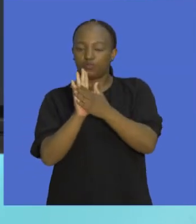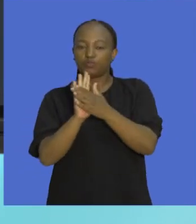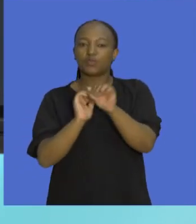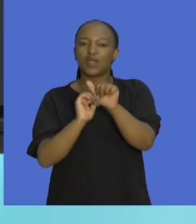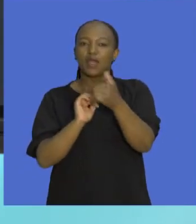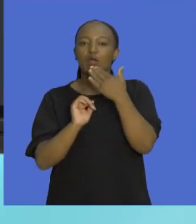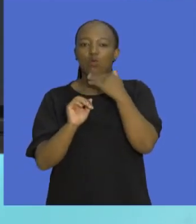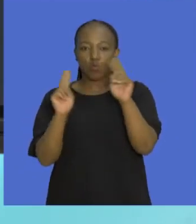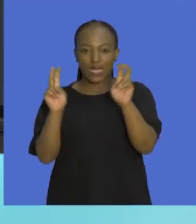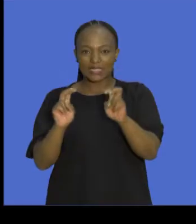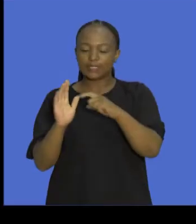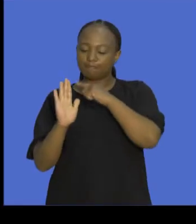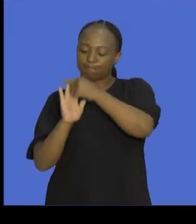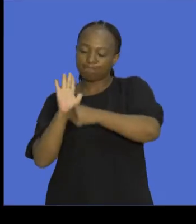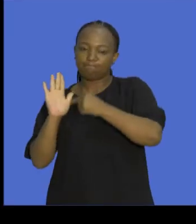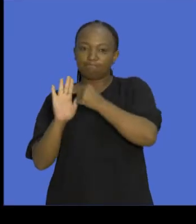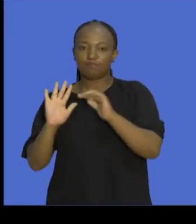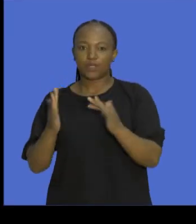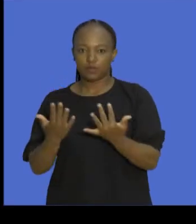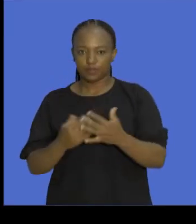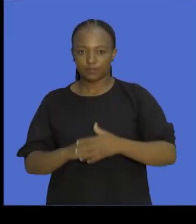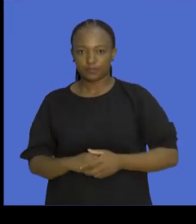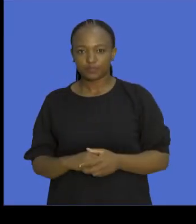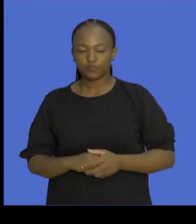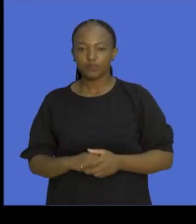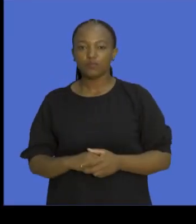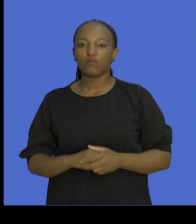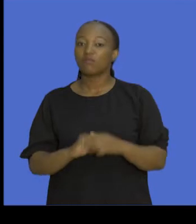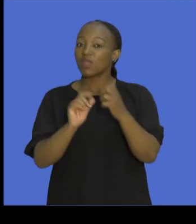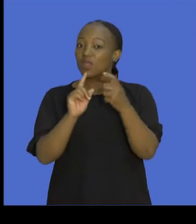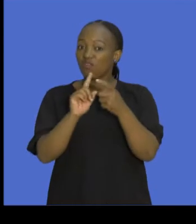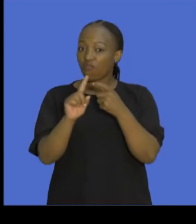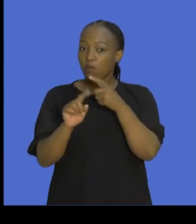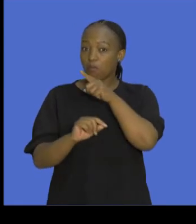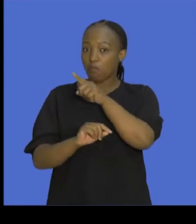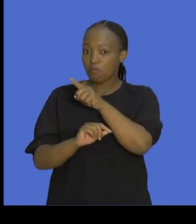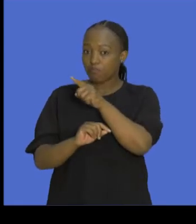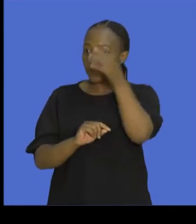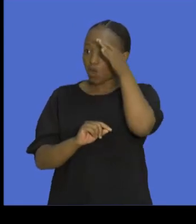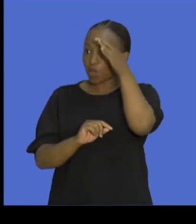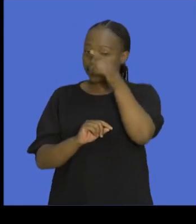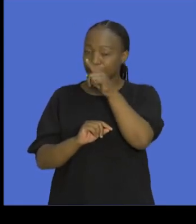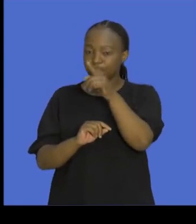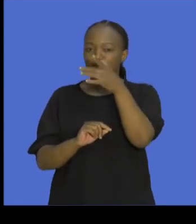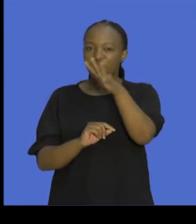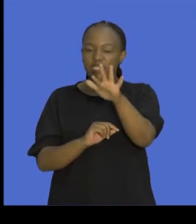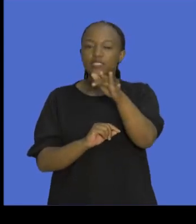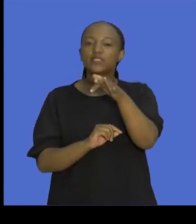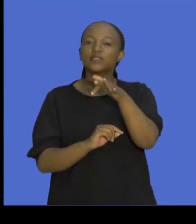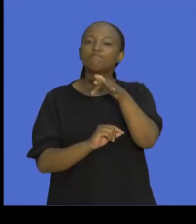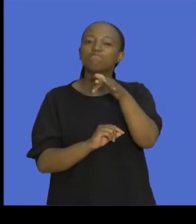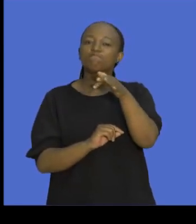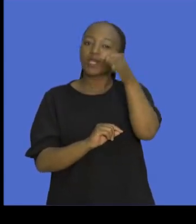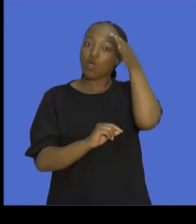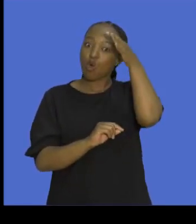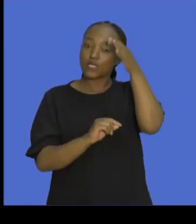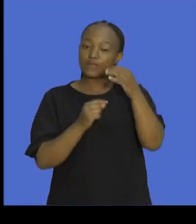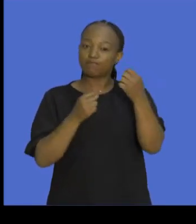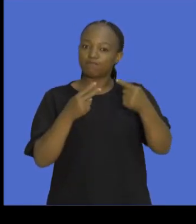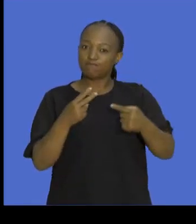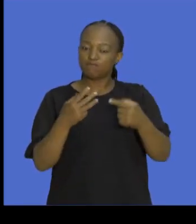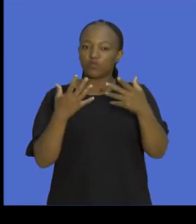of electrical circuits. Right. So from our, concept map, we understand that by now, in the